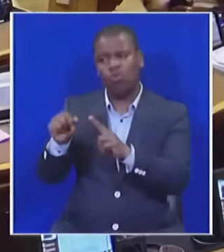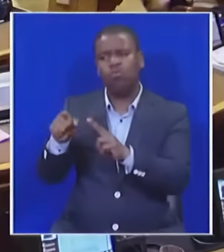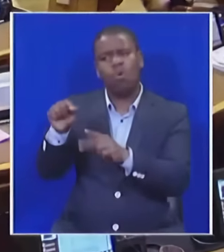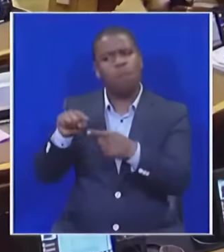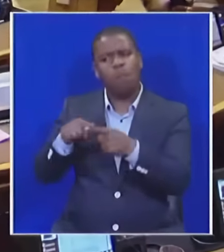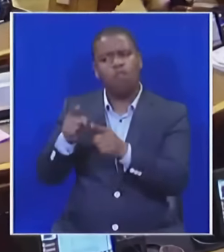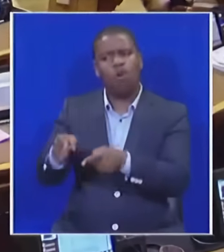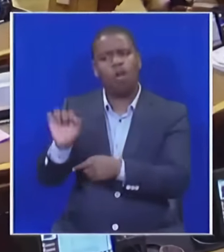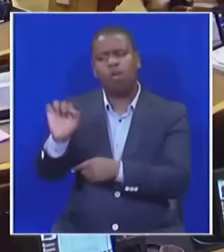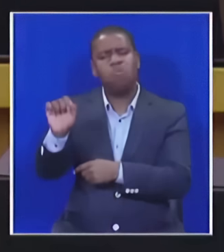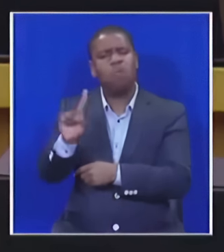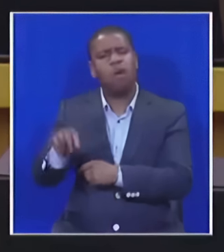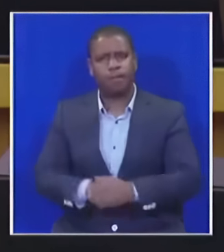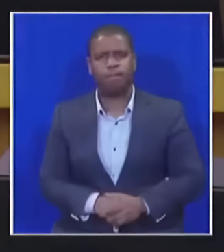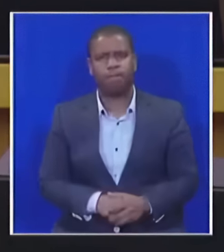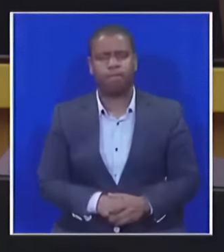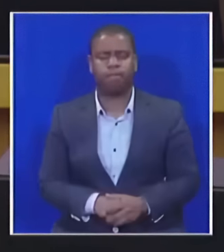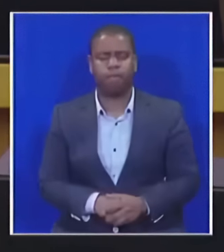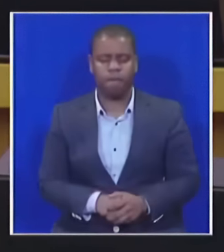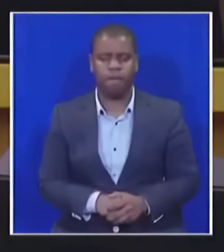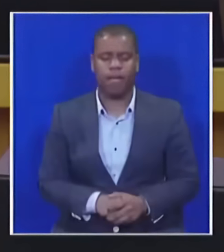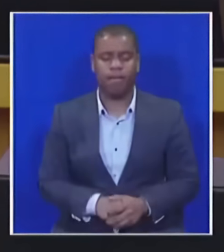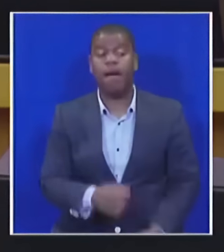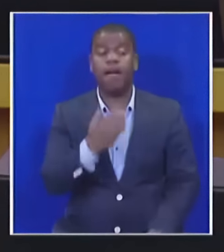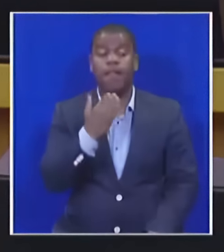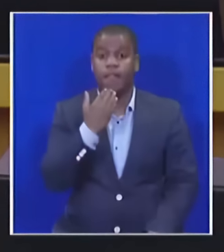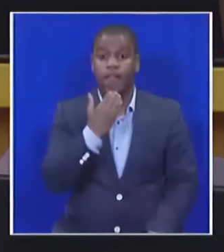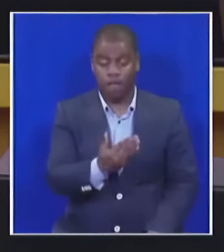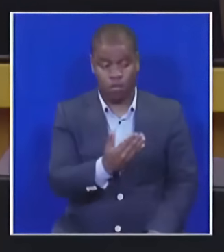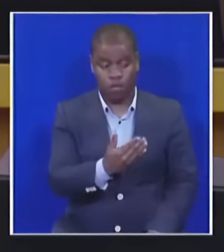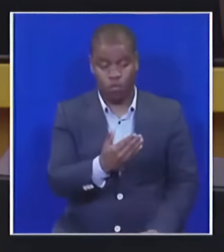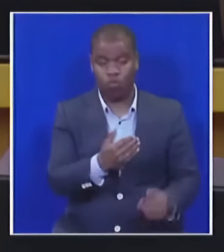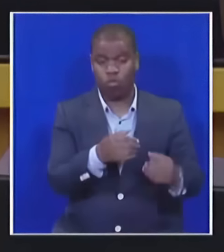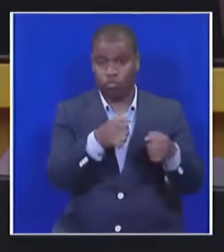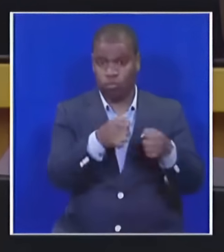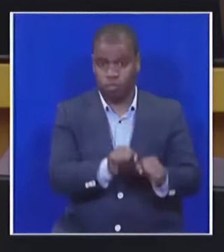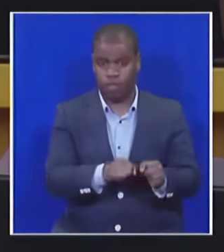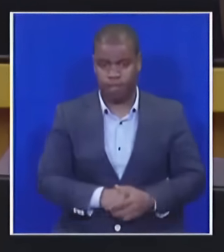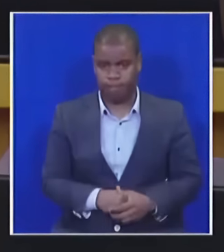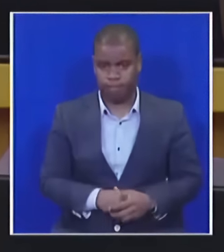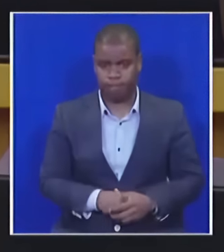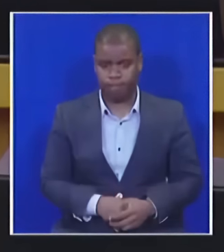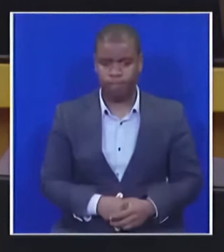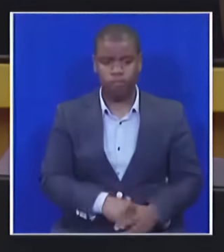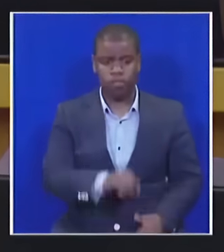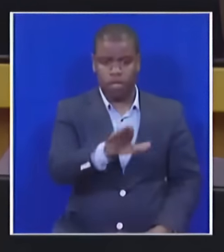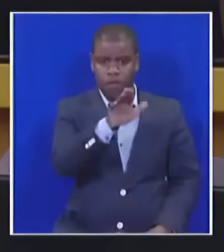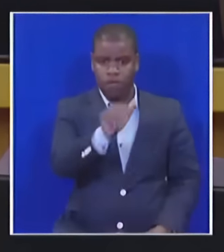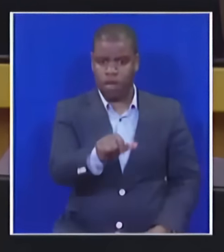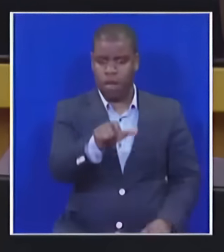member? Thank you very much, Chairperson. every citizen of South